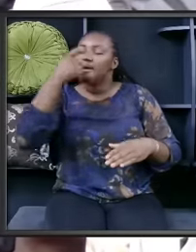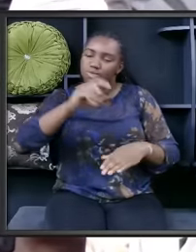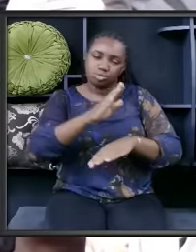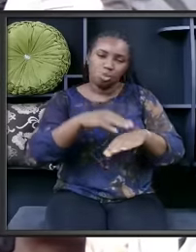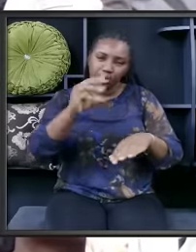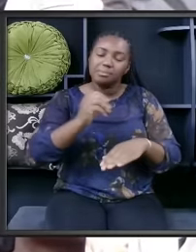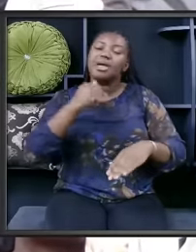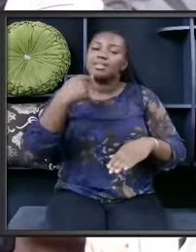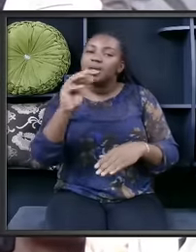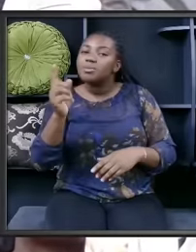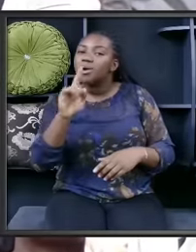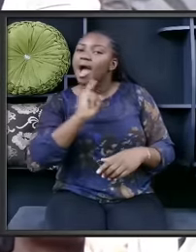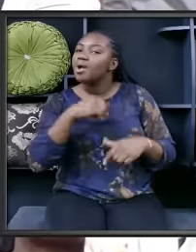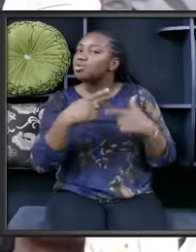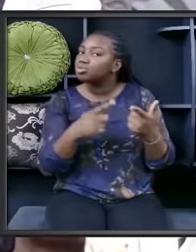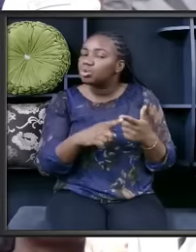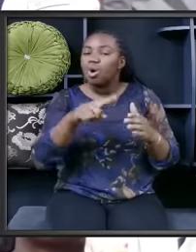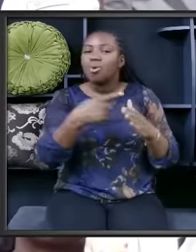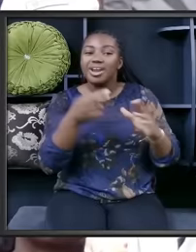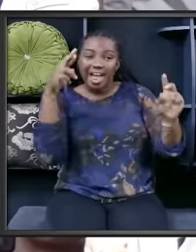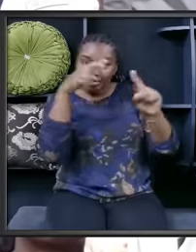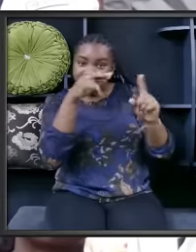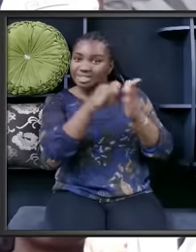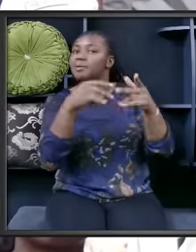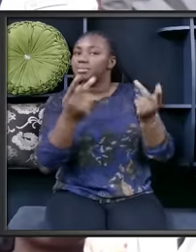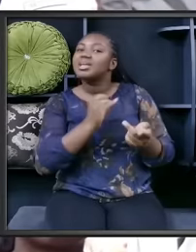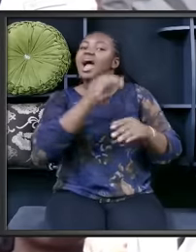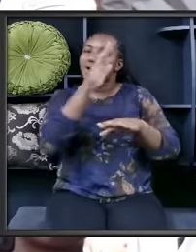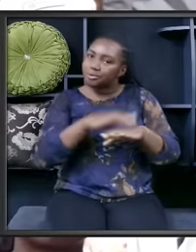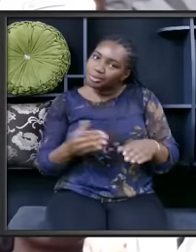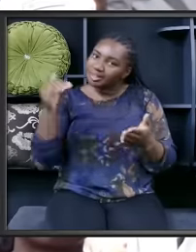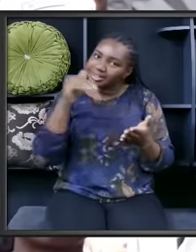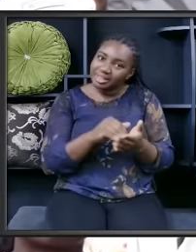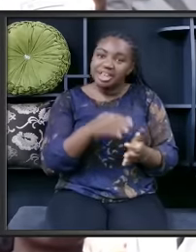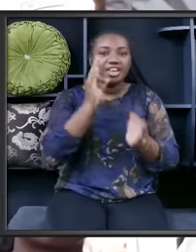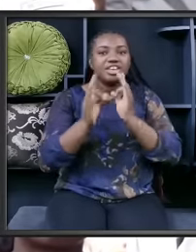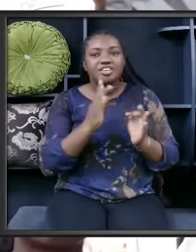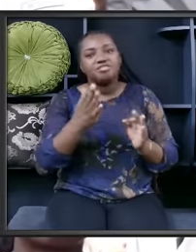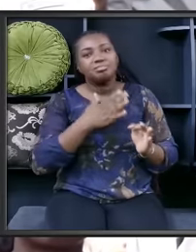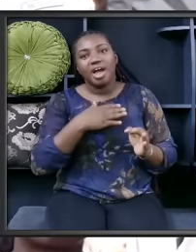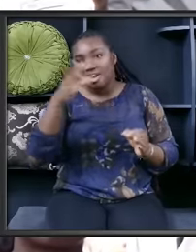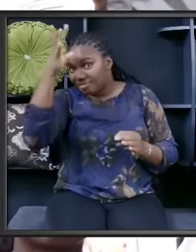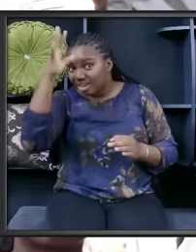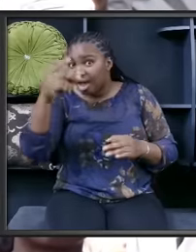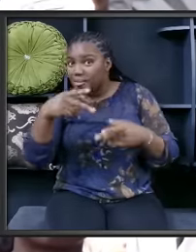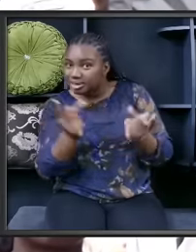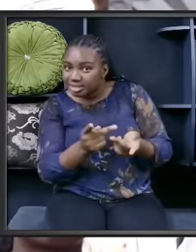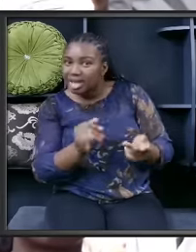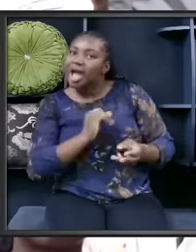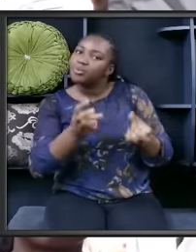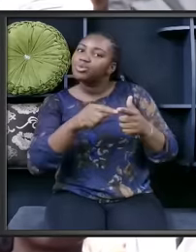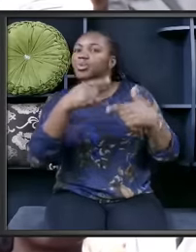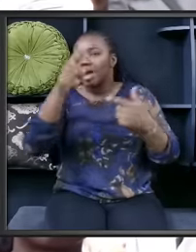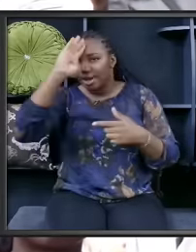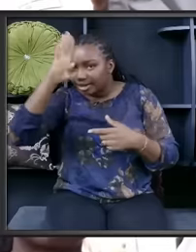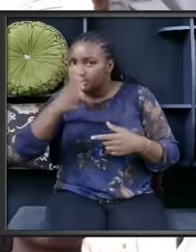tell him where I'm going to. And then when I reach there, I will call him. If now my papa place, I won't go greet my papa, say they